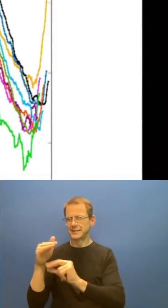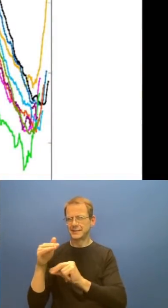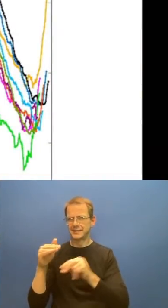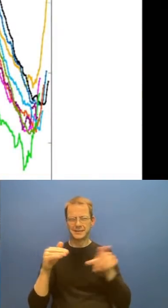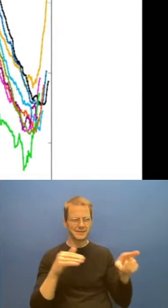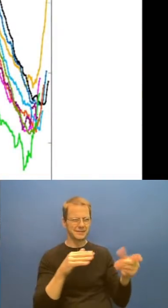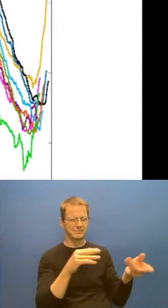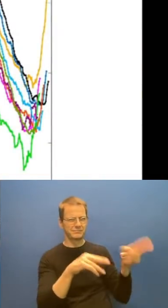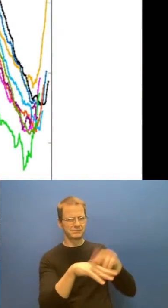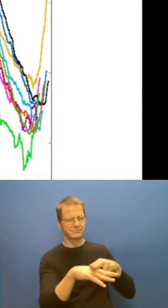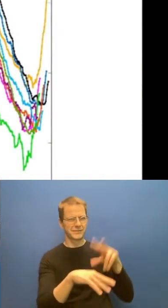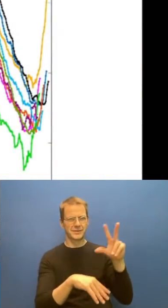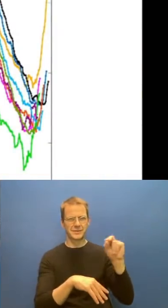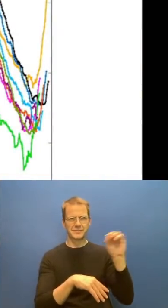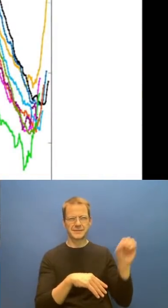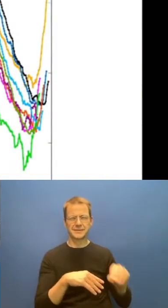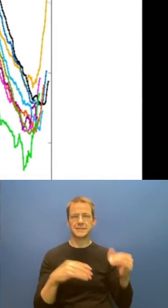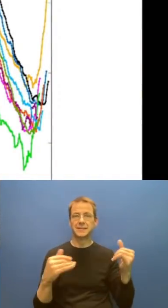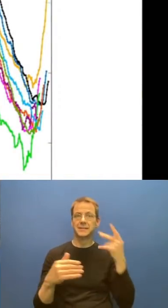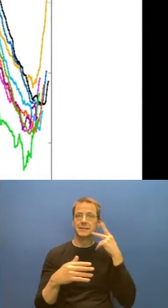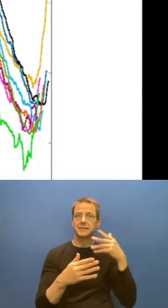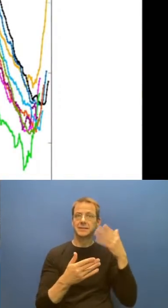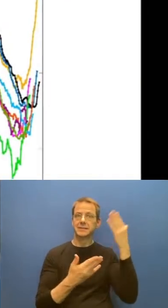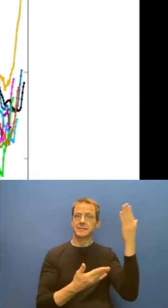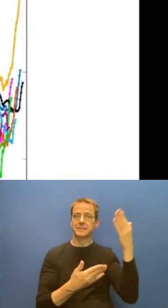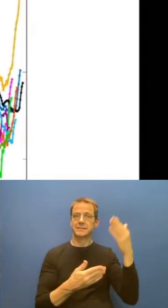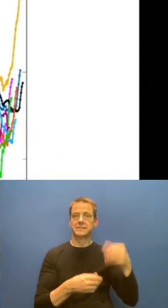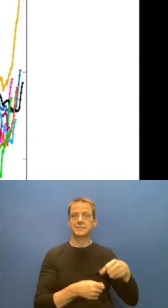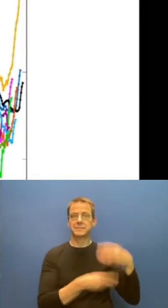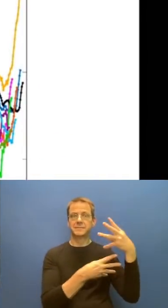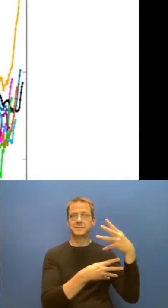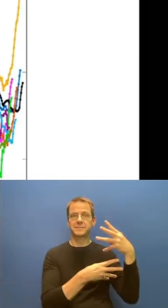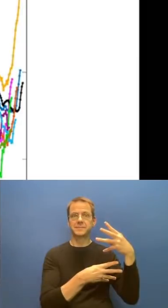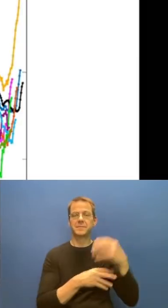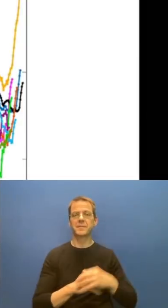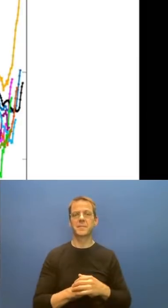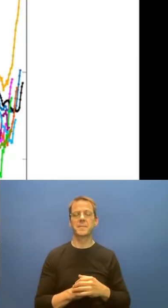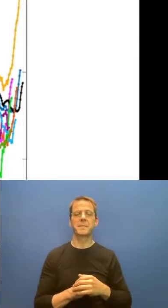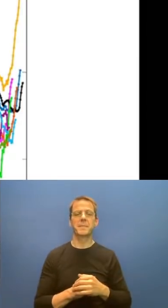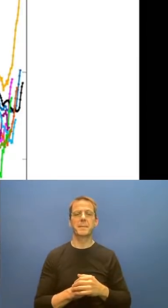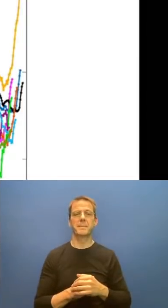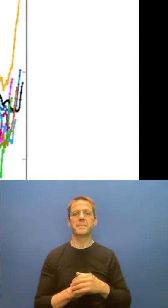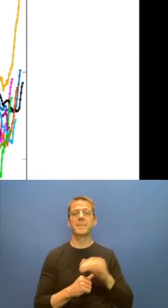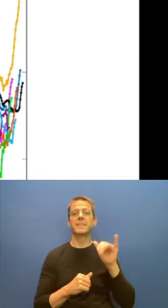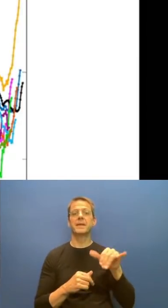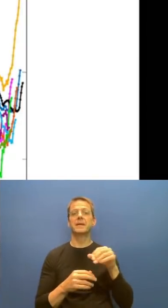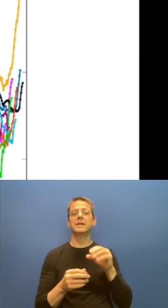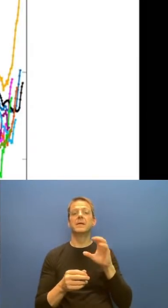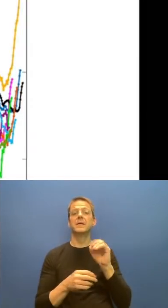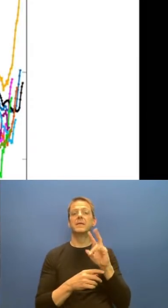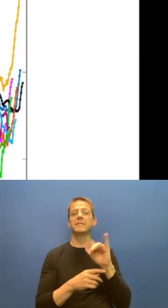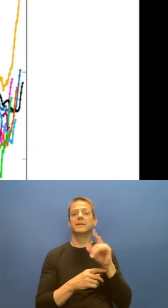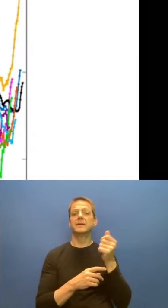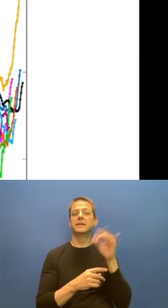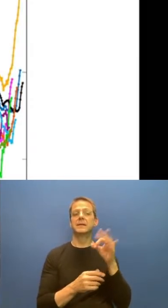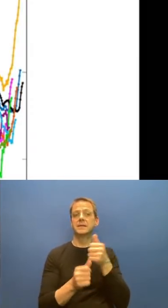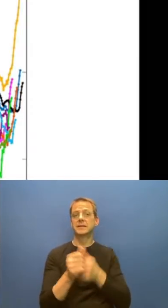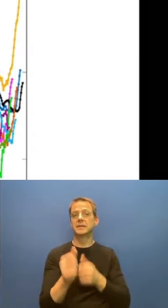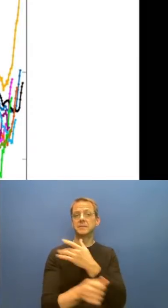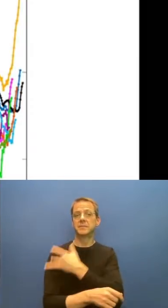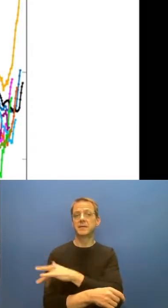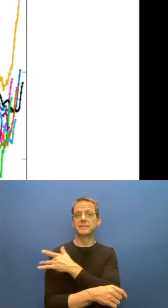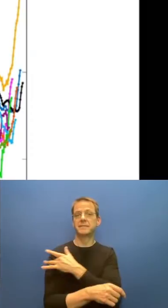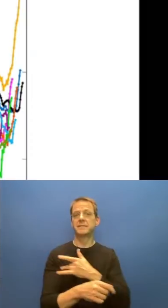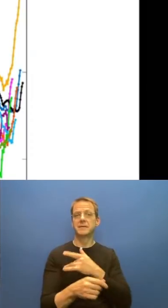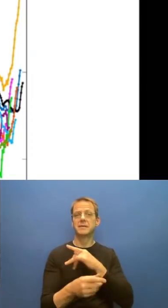There we go. So this is looking at the entirety of South Africa, all of the provinces,